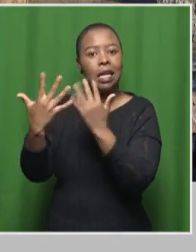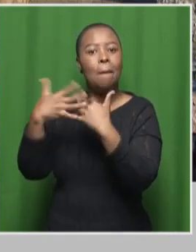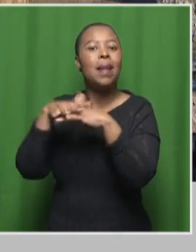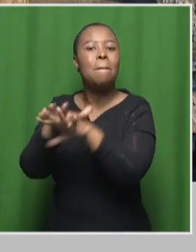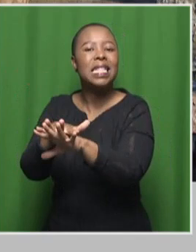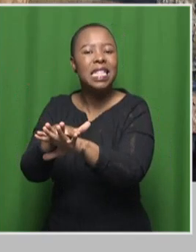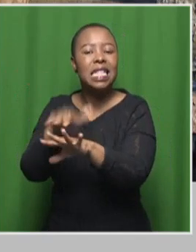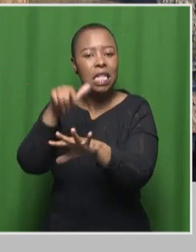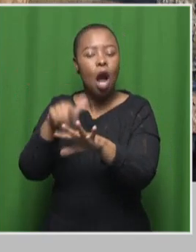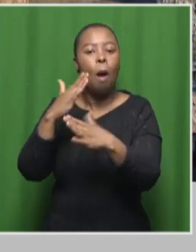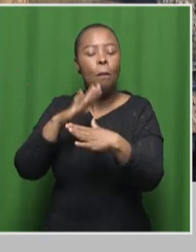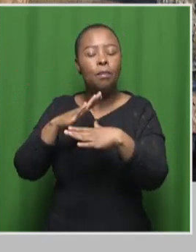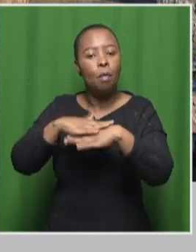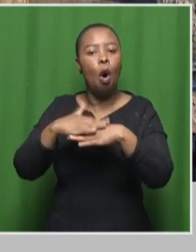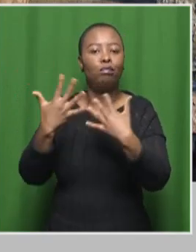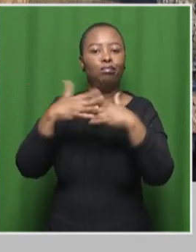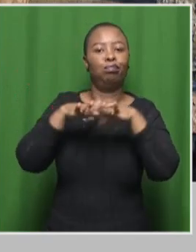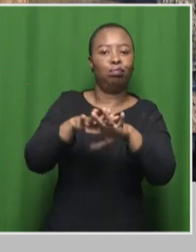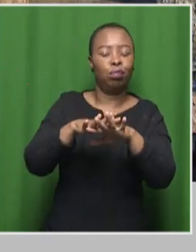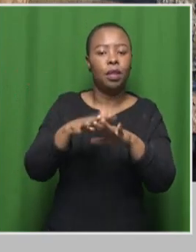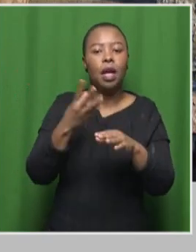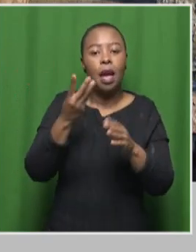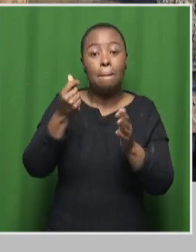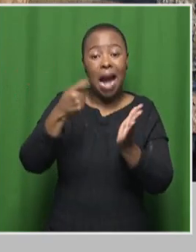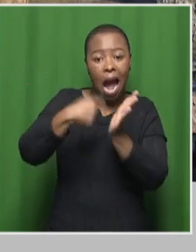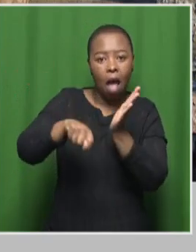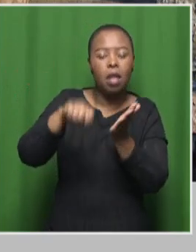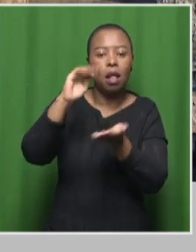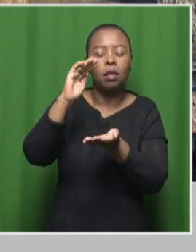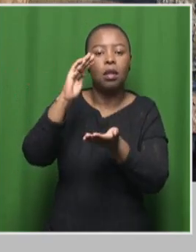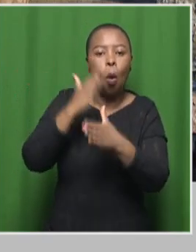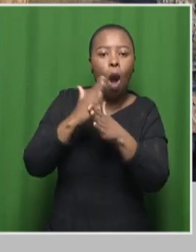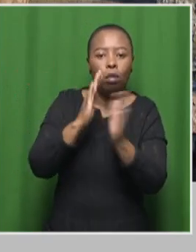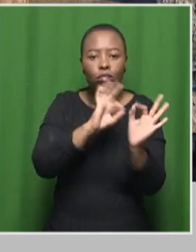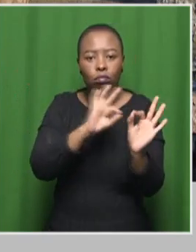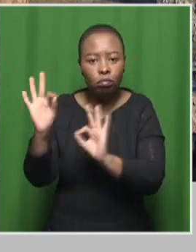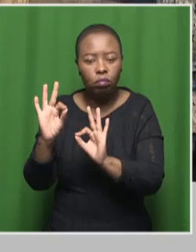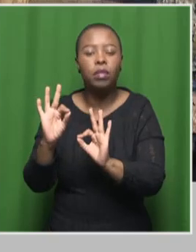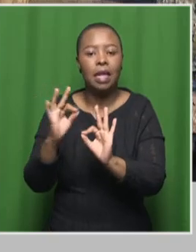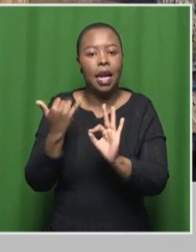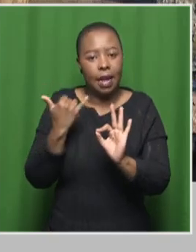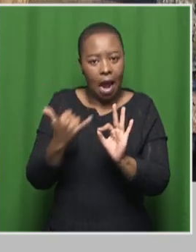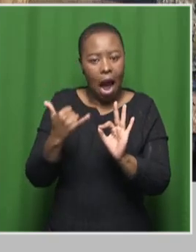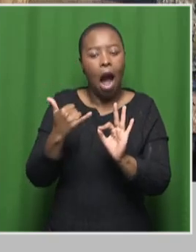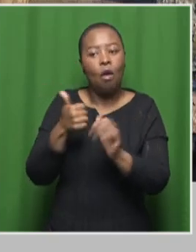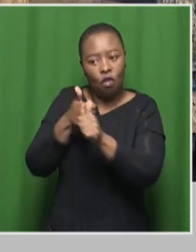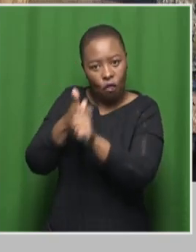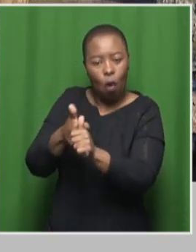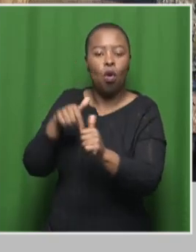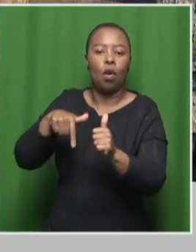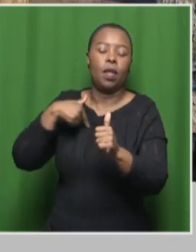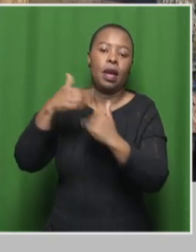more inclusive, which is more cost-effective. This is the country-to-country model. Hence, we